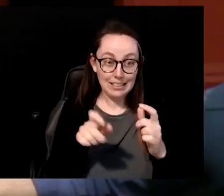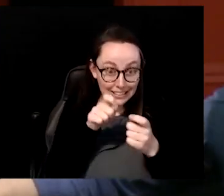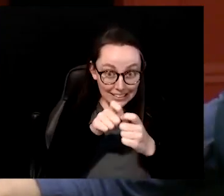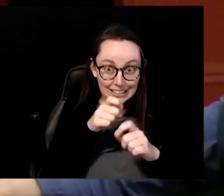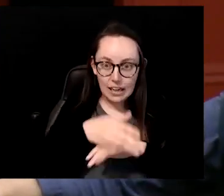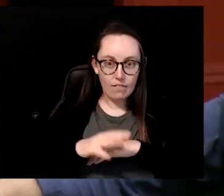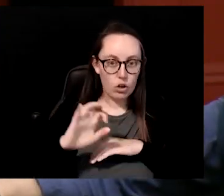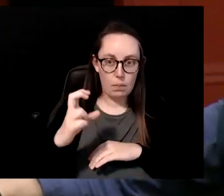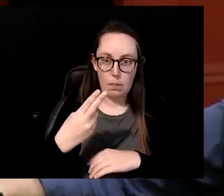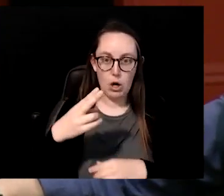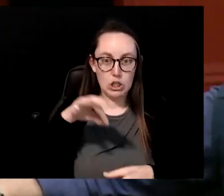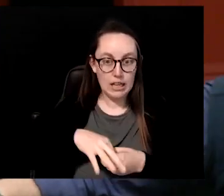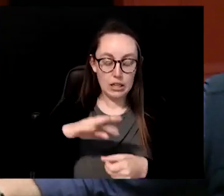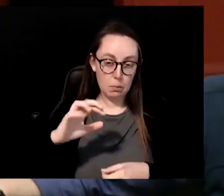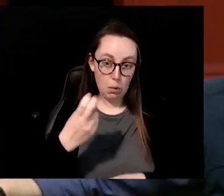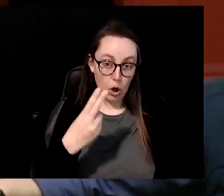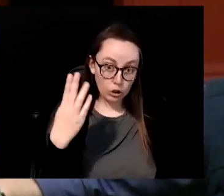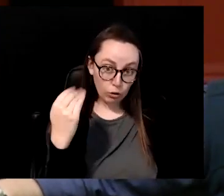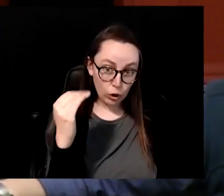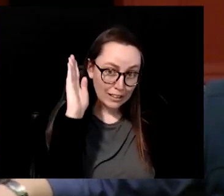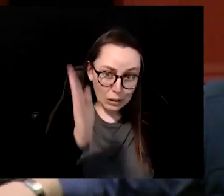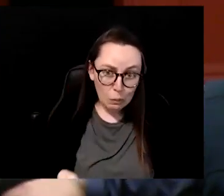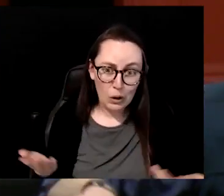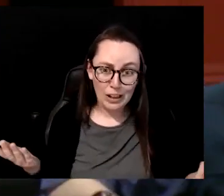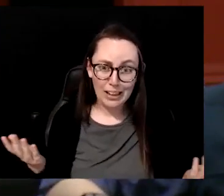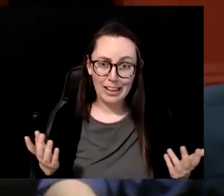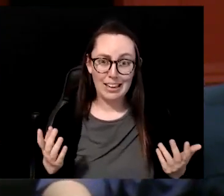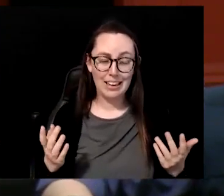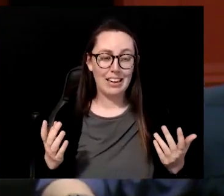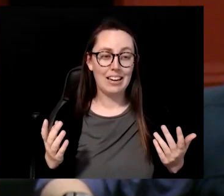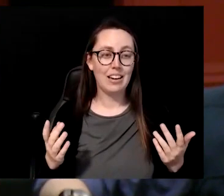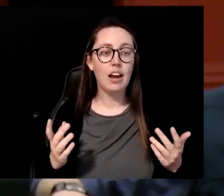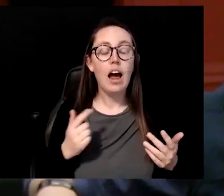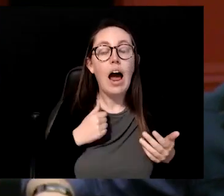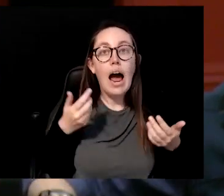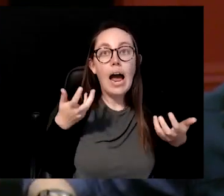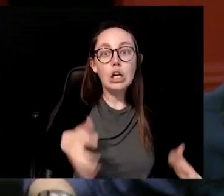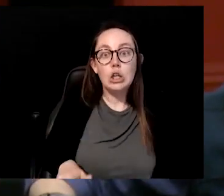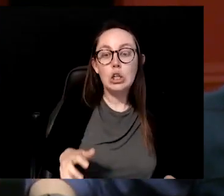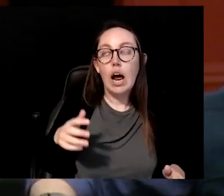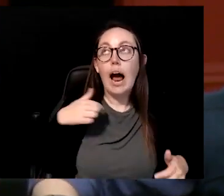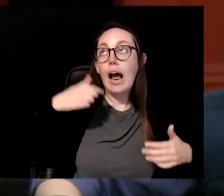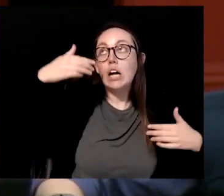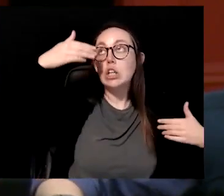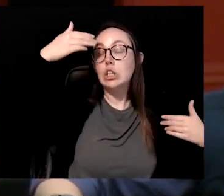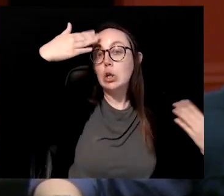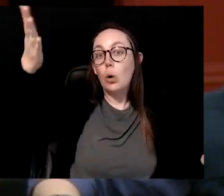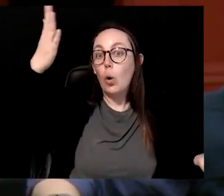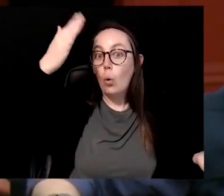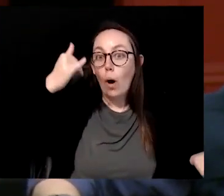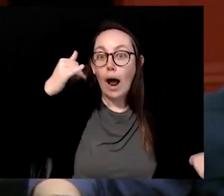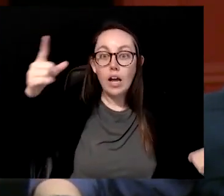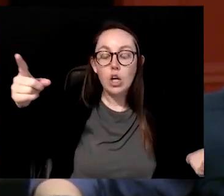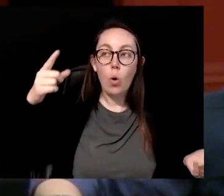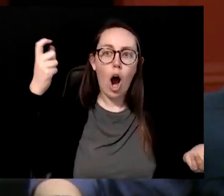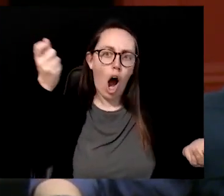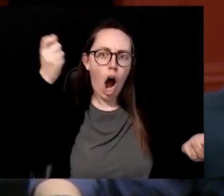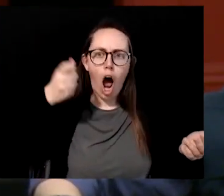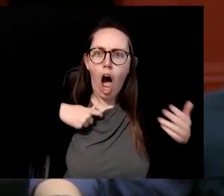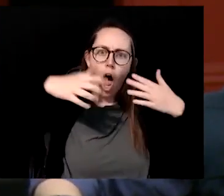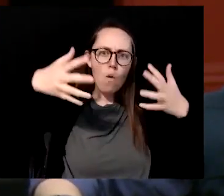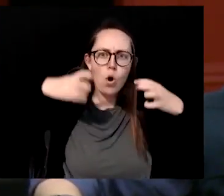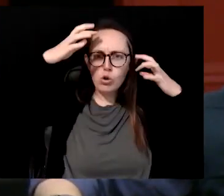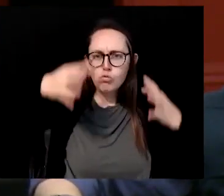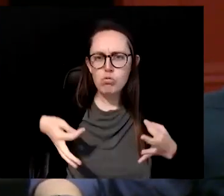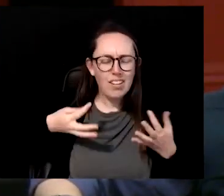so I just don't understand why you folks are holding on that you have to make the decision that's for me they really should be involved in